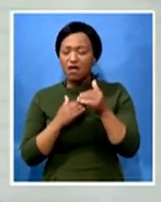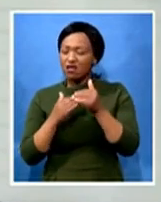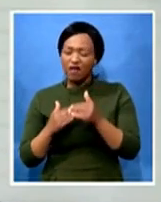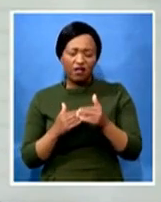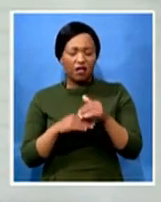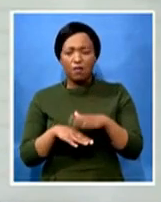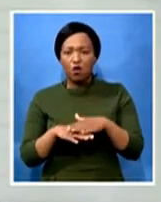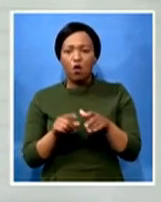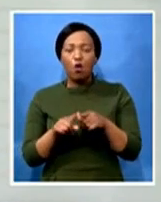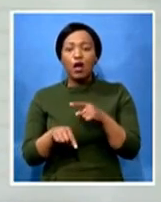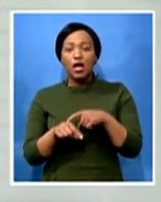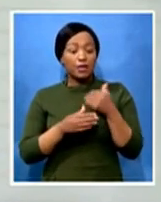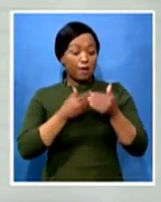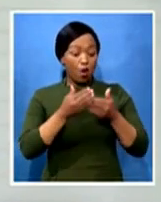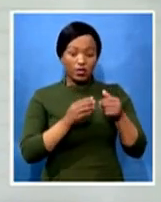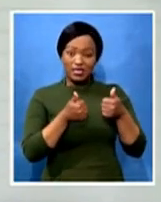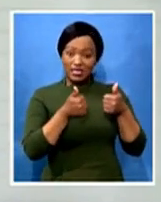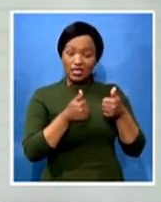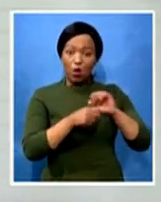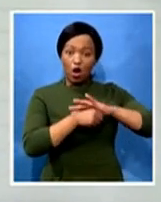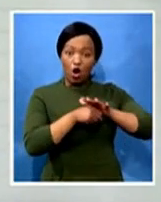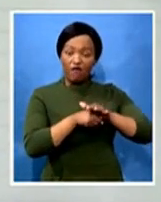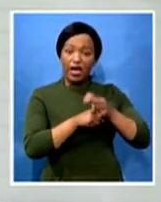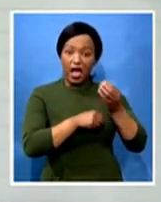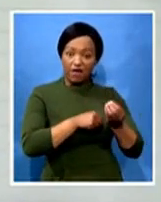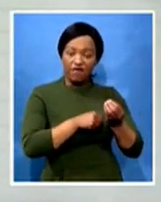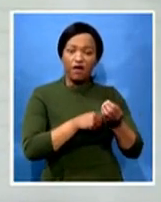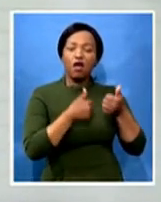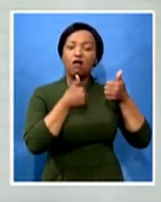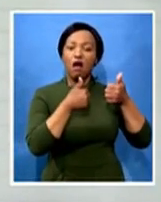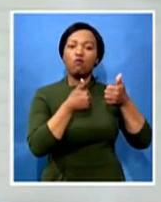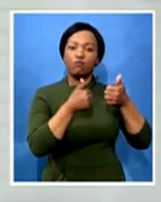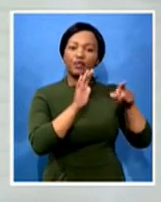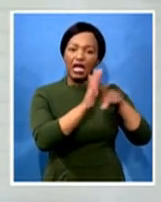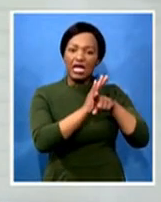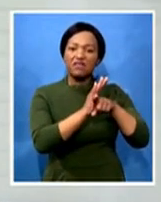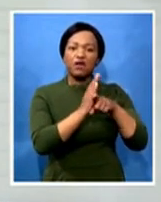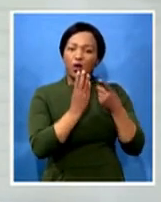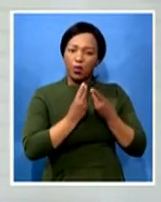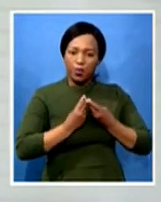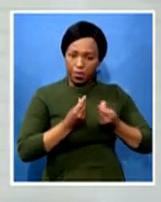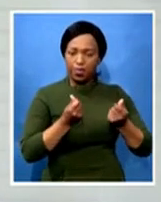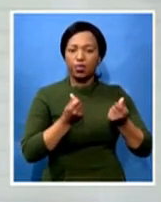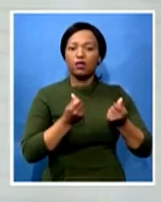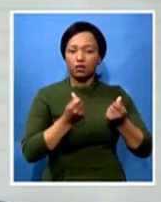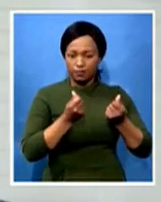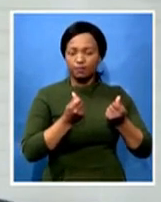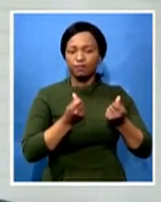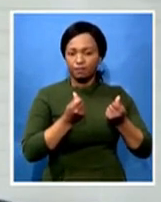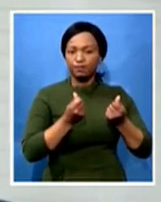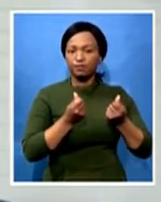and I've overcome COVID-19, and people would say I'm immune to COVID-19